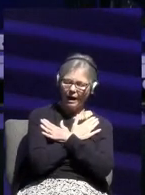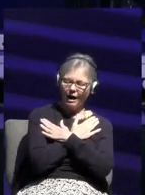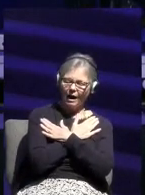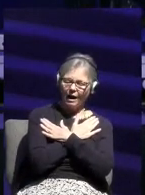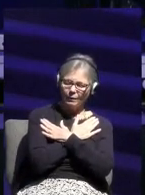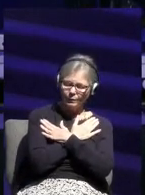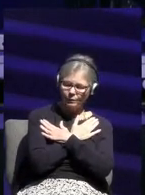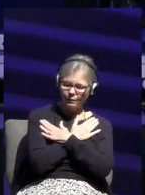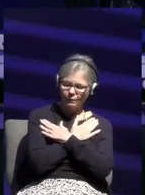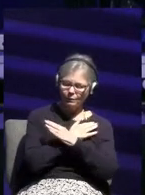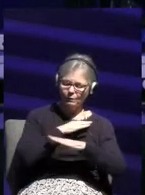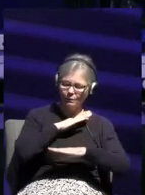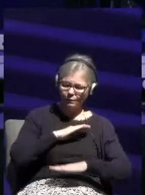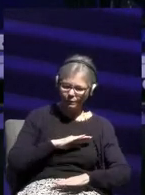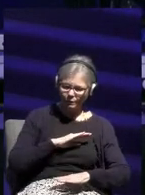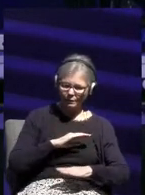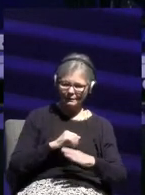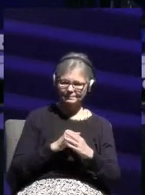He says,